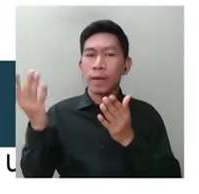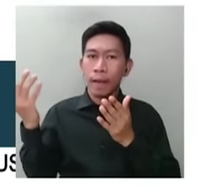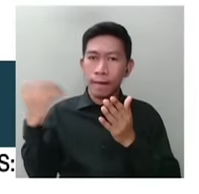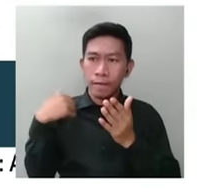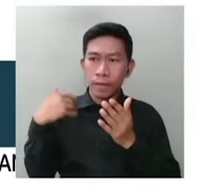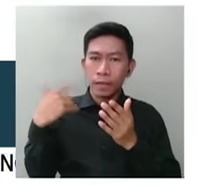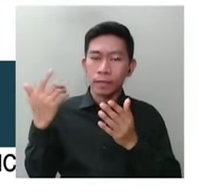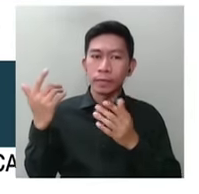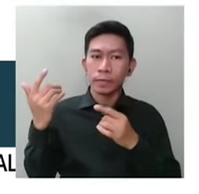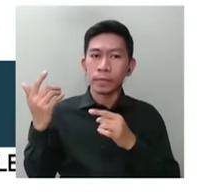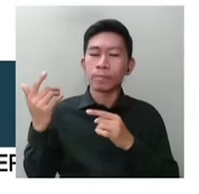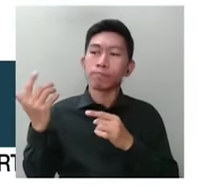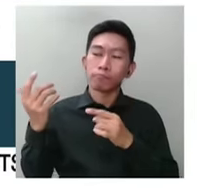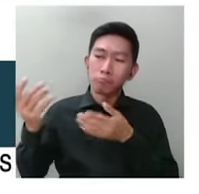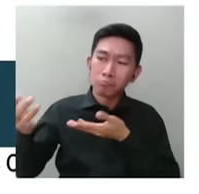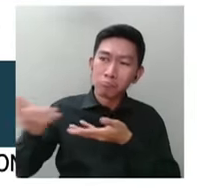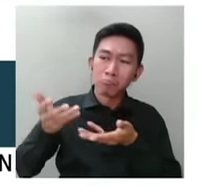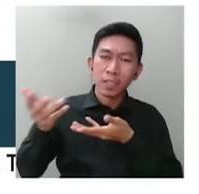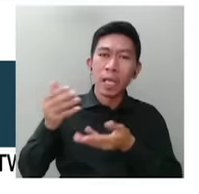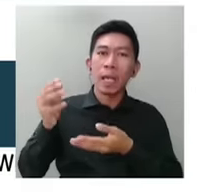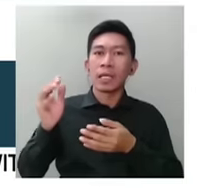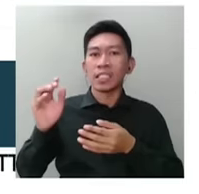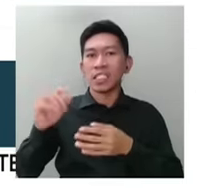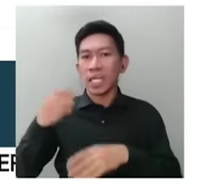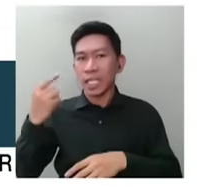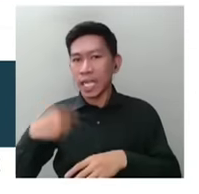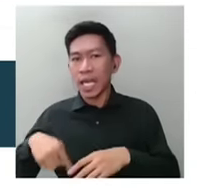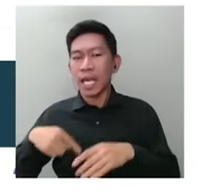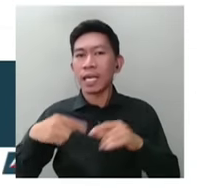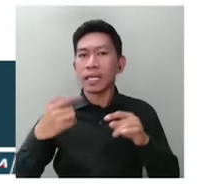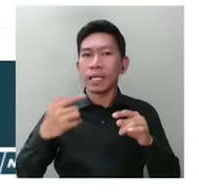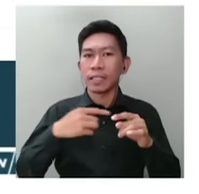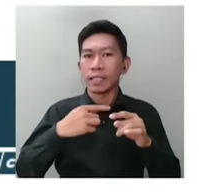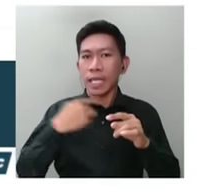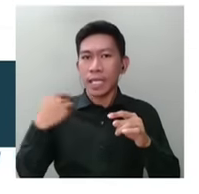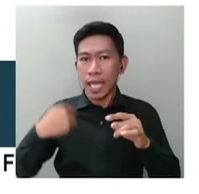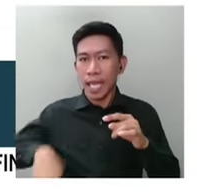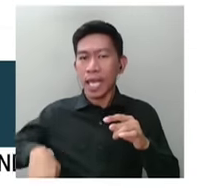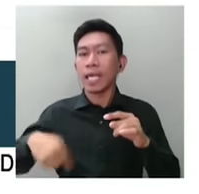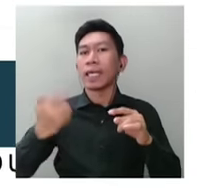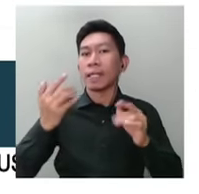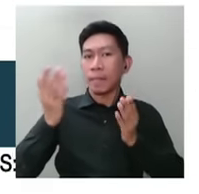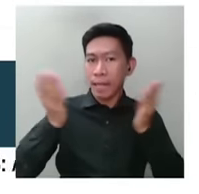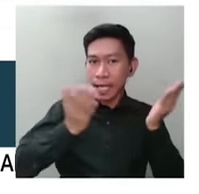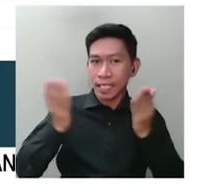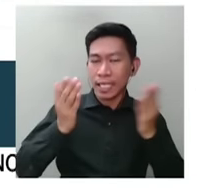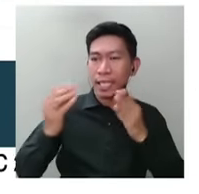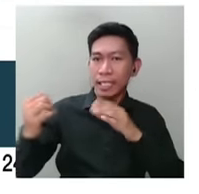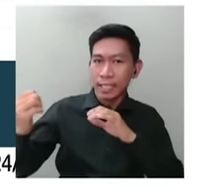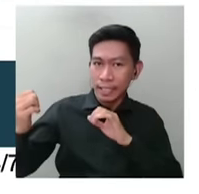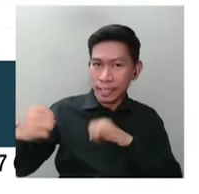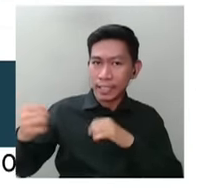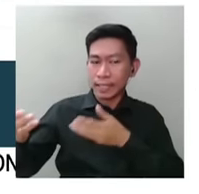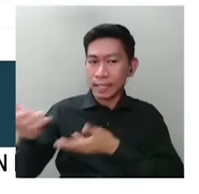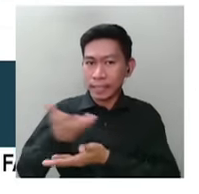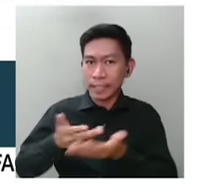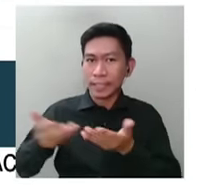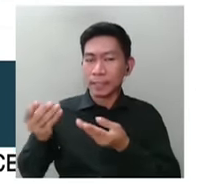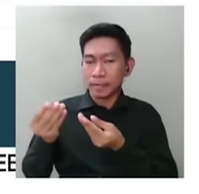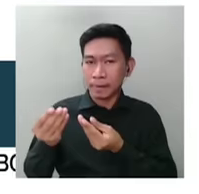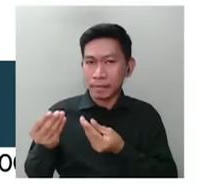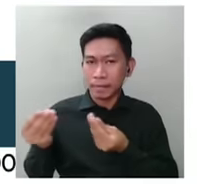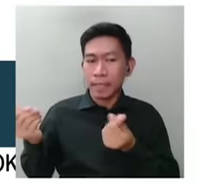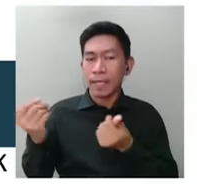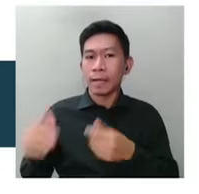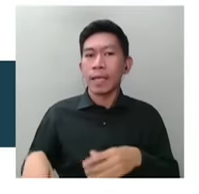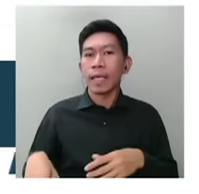China-ASEAN relation is well. And you also have to take into account, ASEAN is negotiating with China regarding, you know, the code